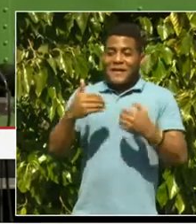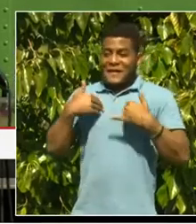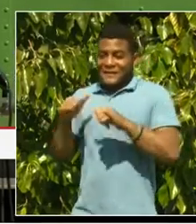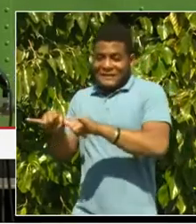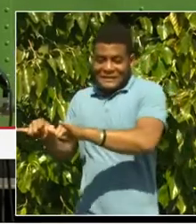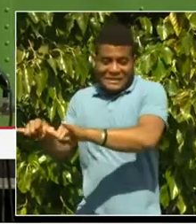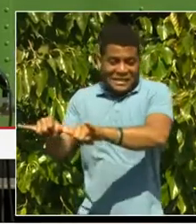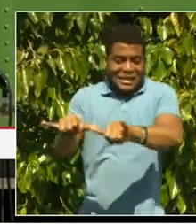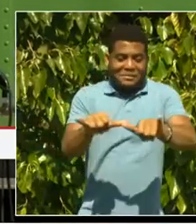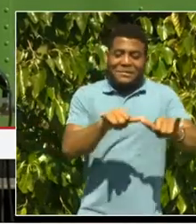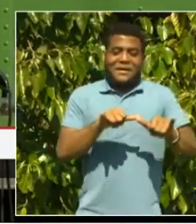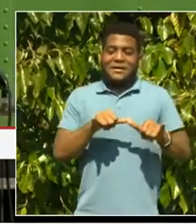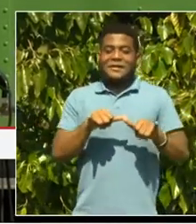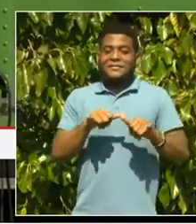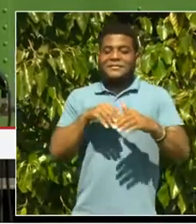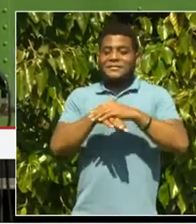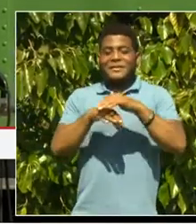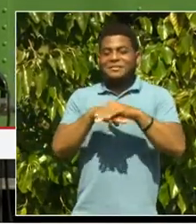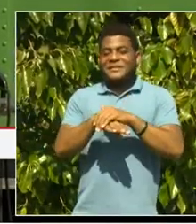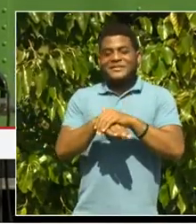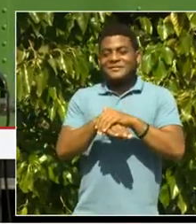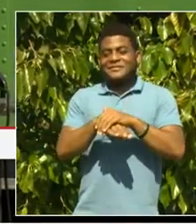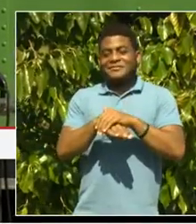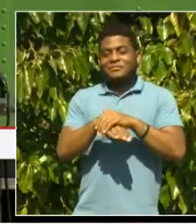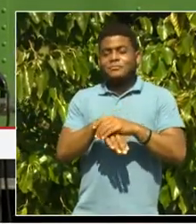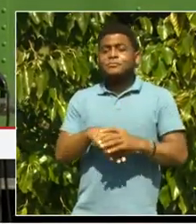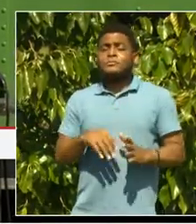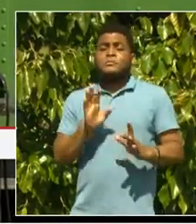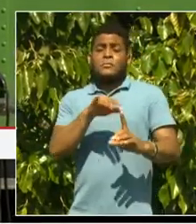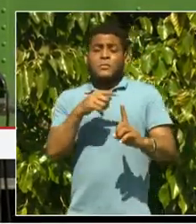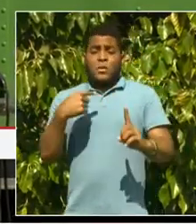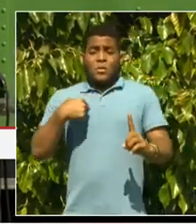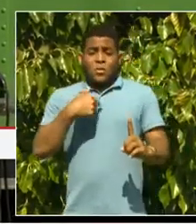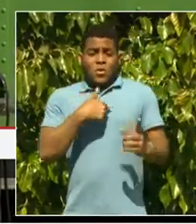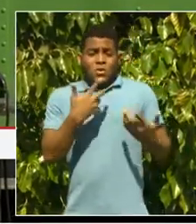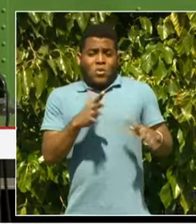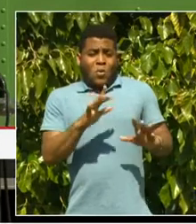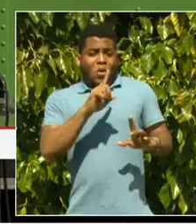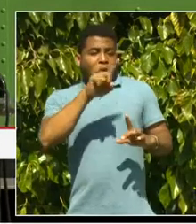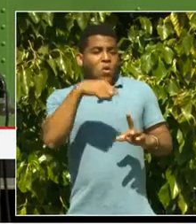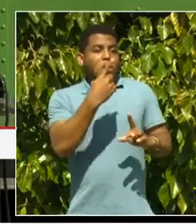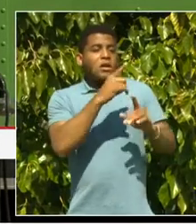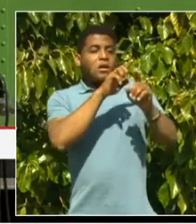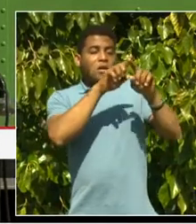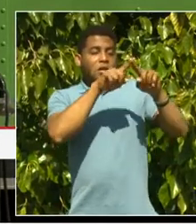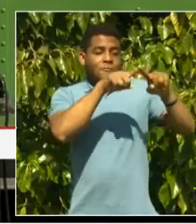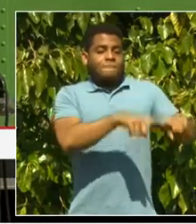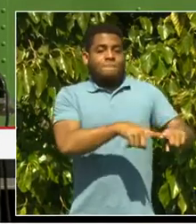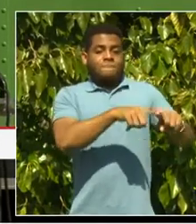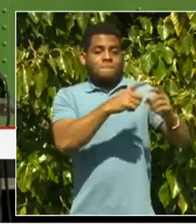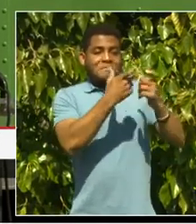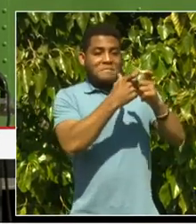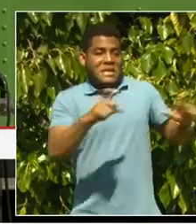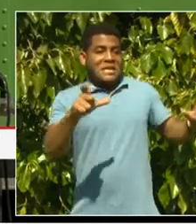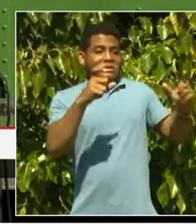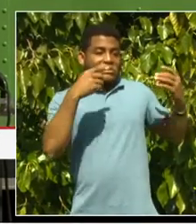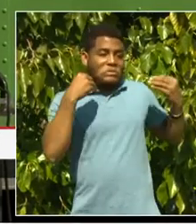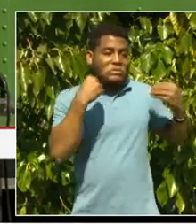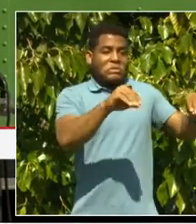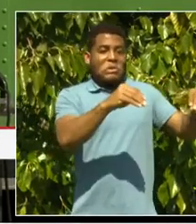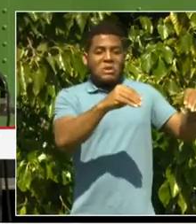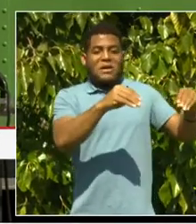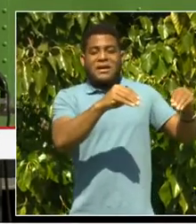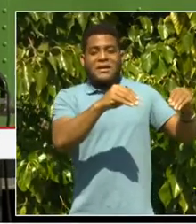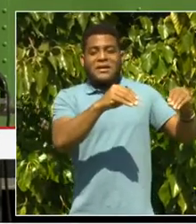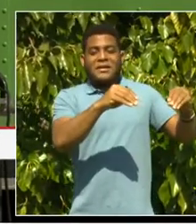not only rely on those big box retailers that are fickle and have a lot of choices and